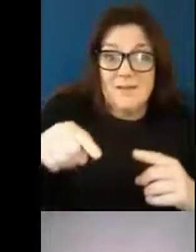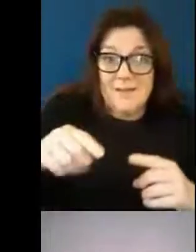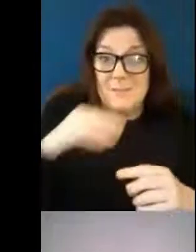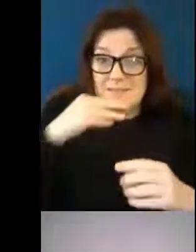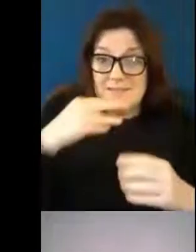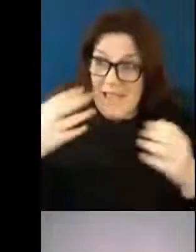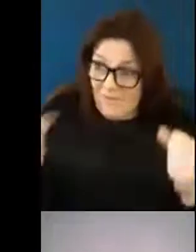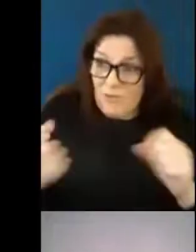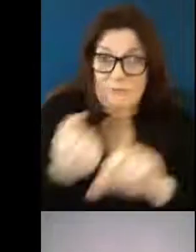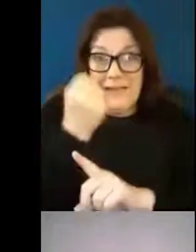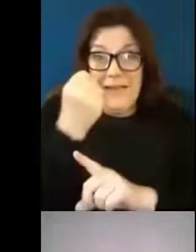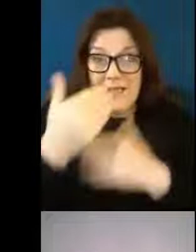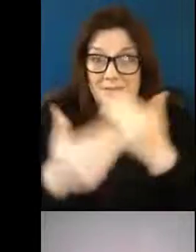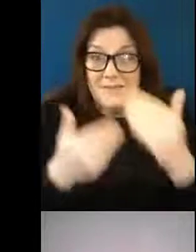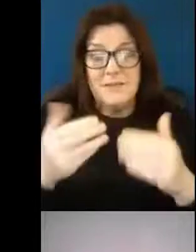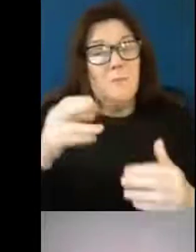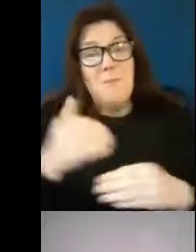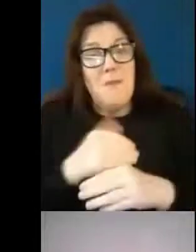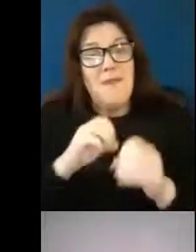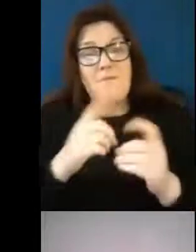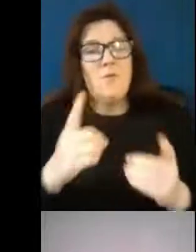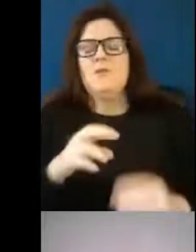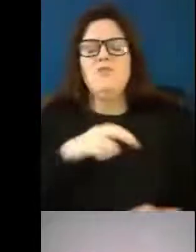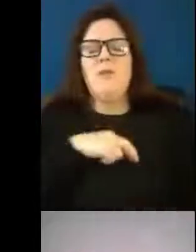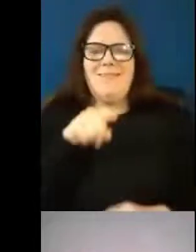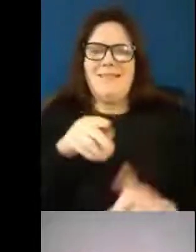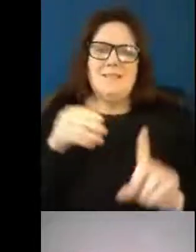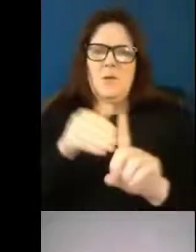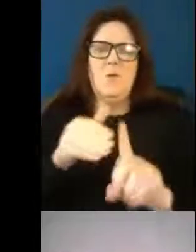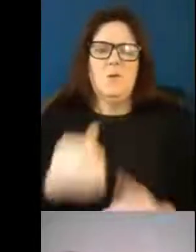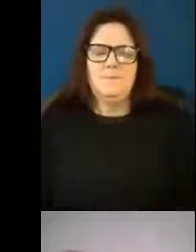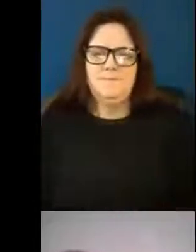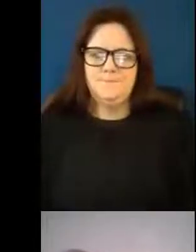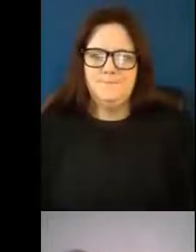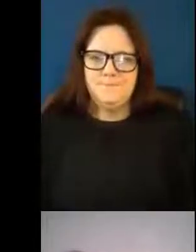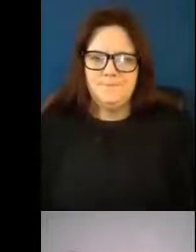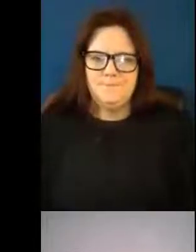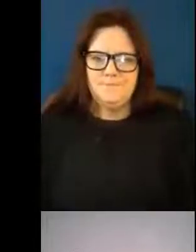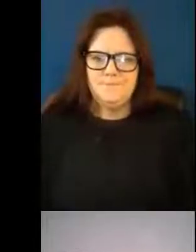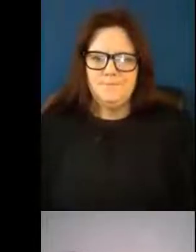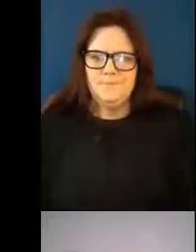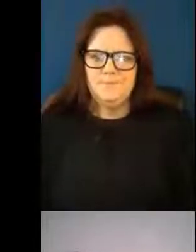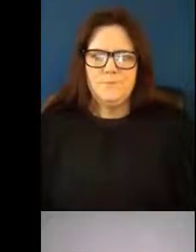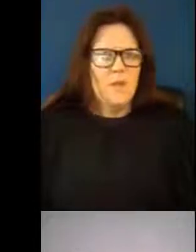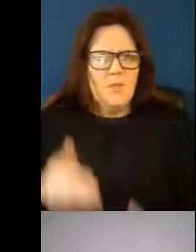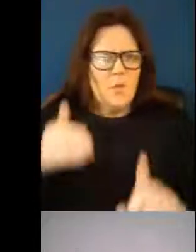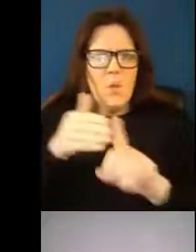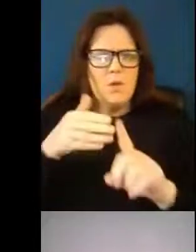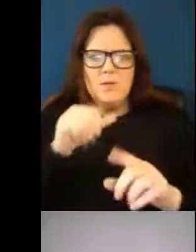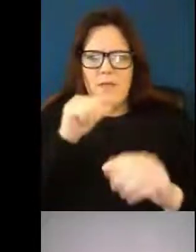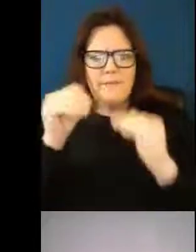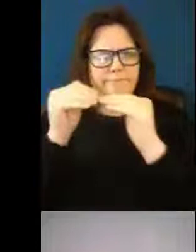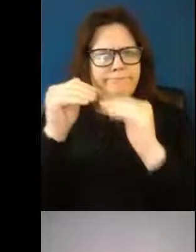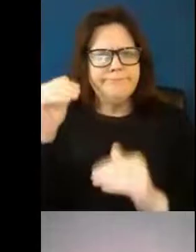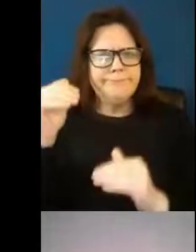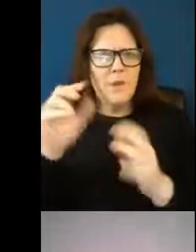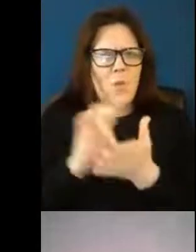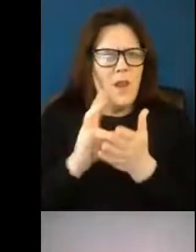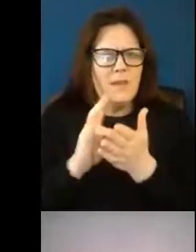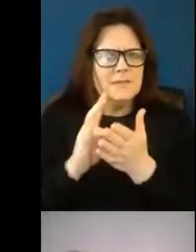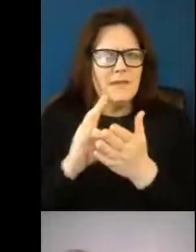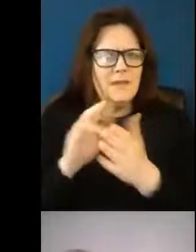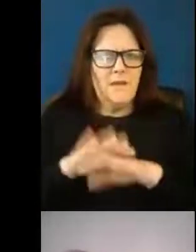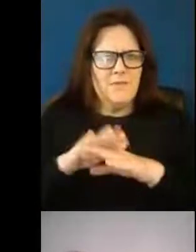the ultimate goal, and that goal is not to compromise on the quality of